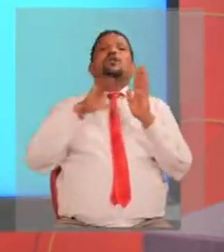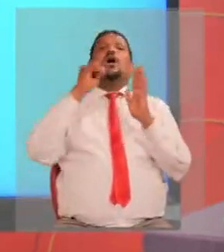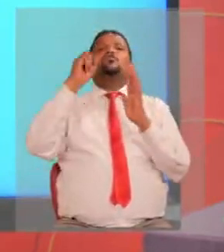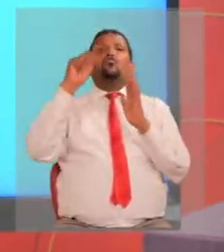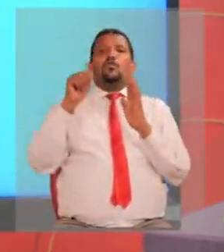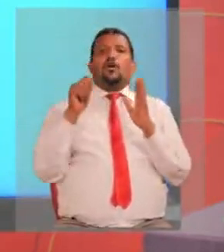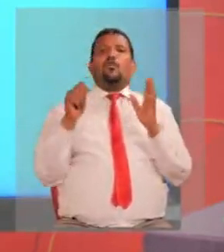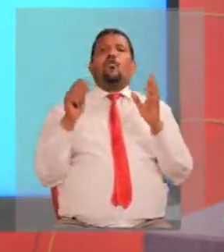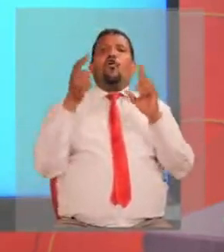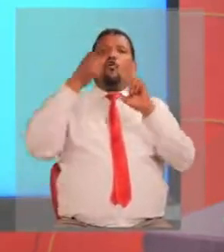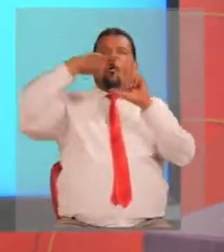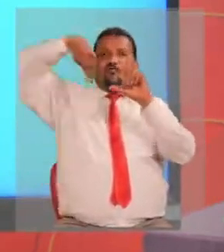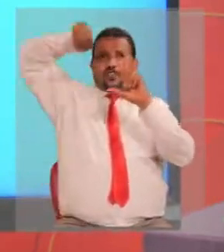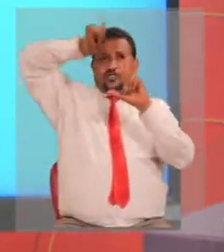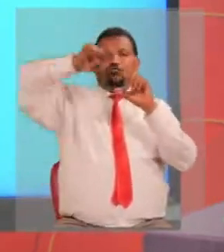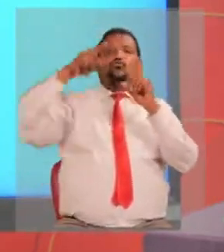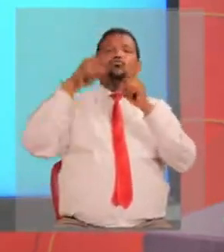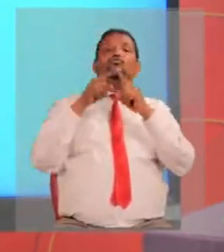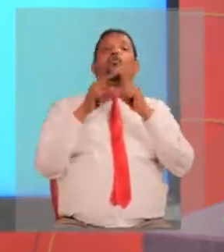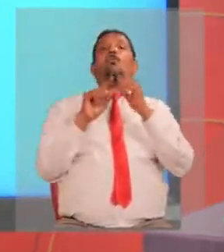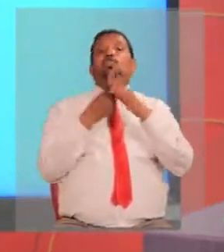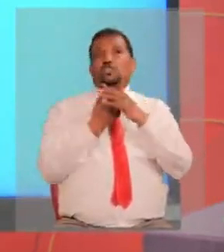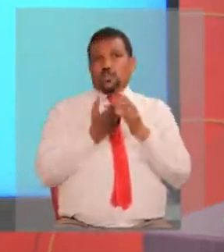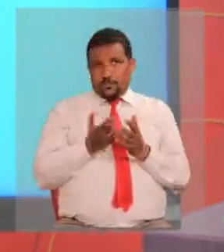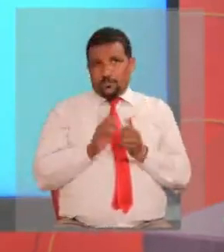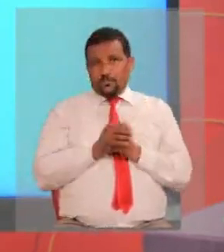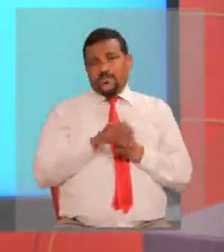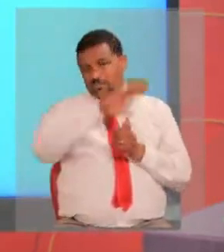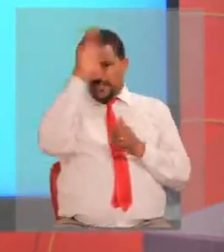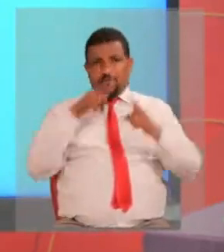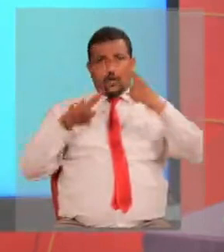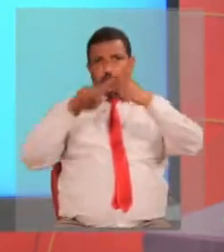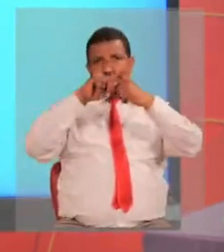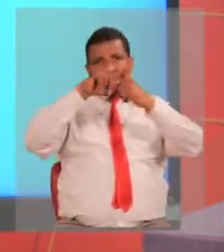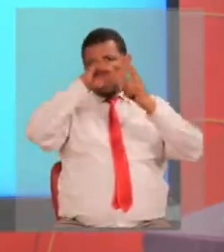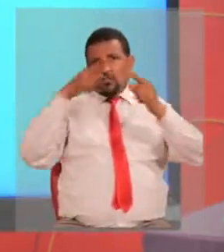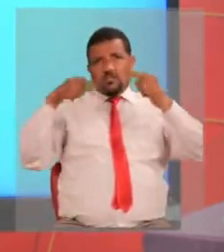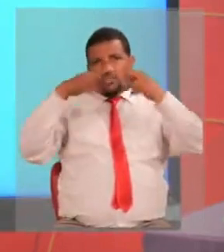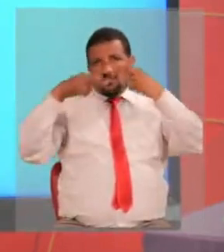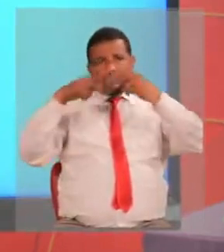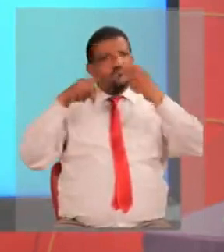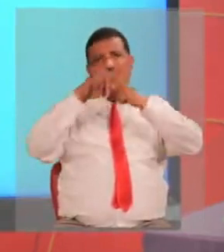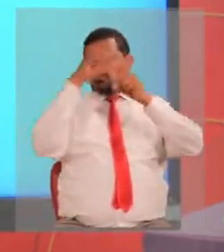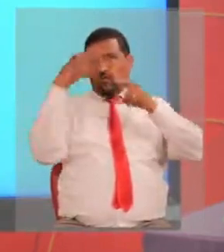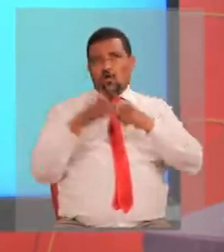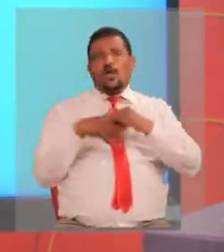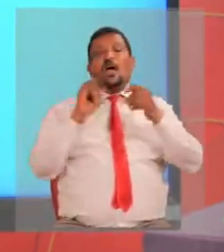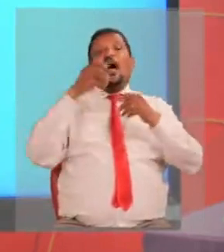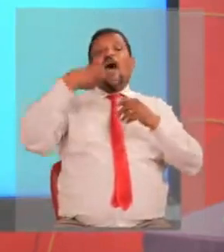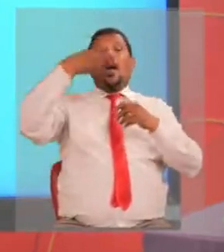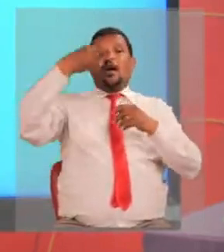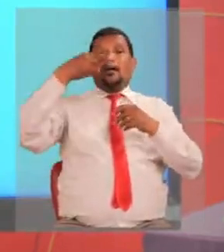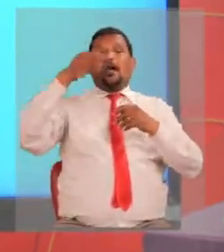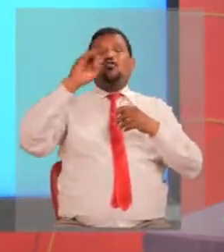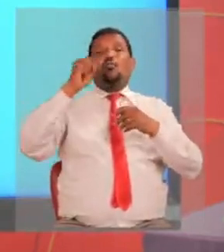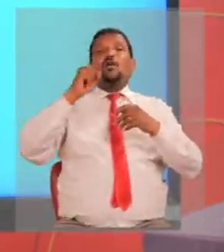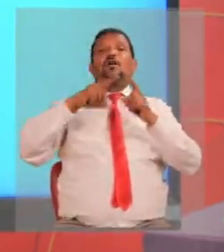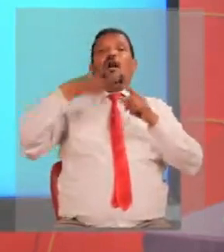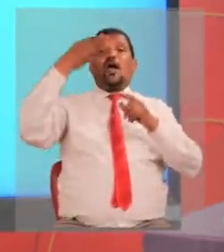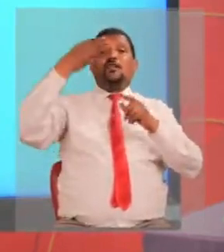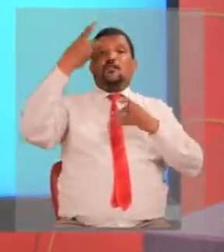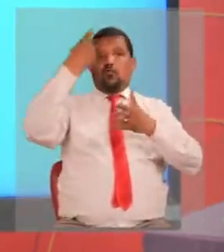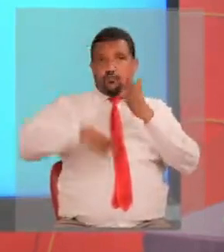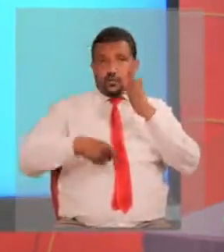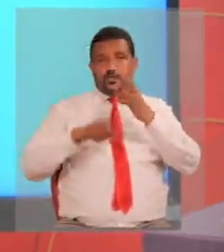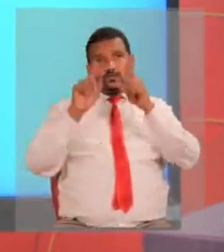Isoquants are convex to the origin. Isoquants never cross each other, and higher isoquants represent higher level of output and